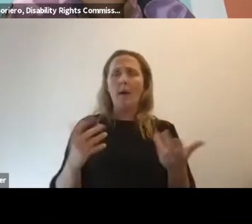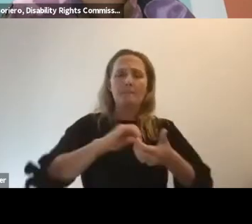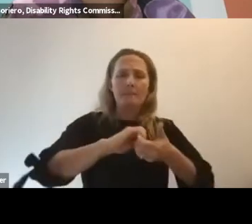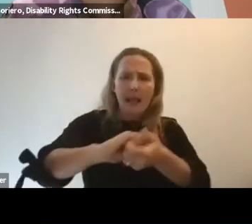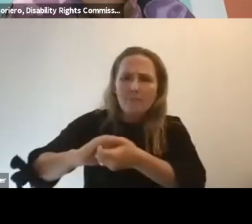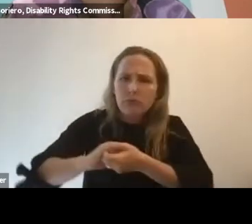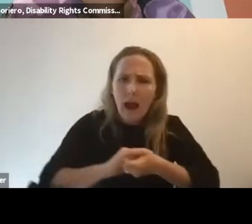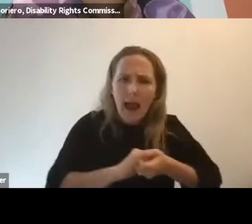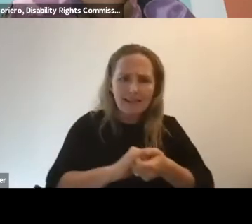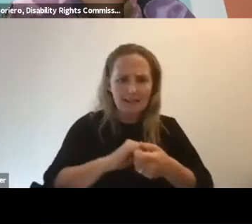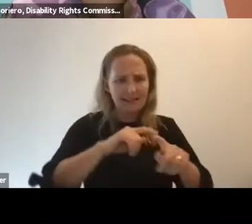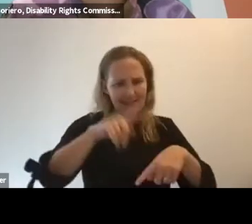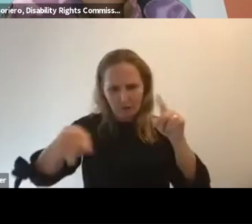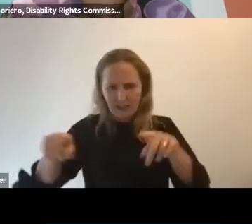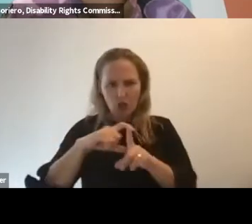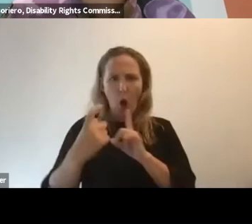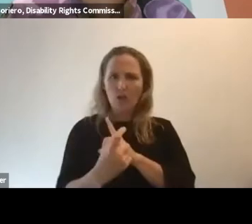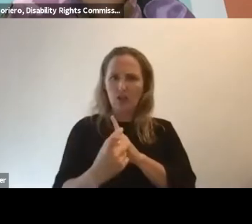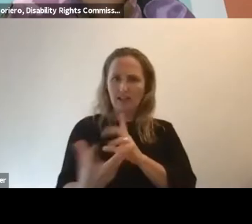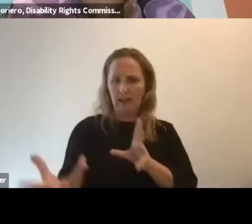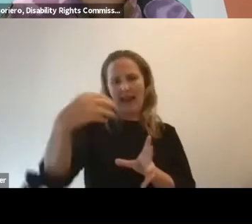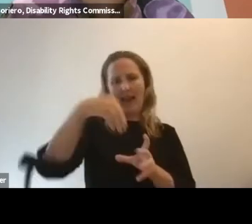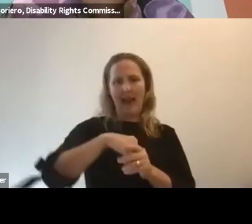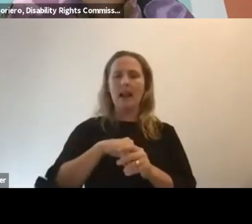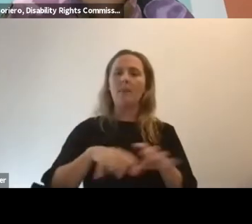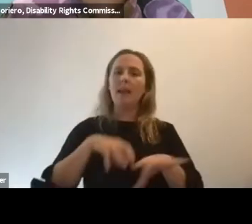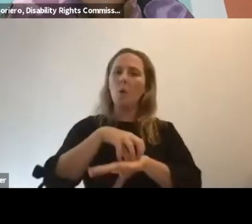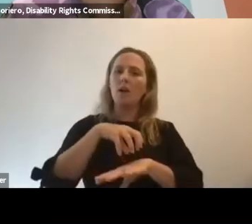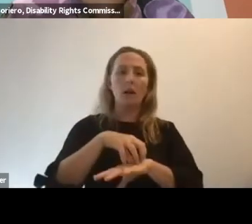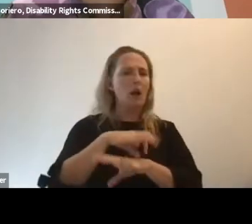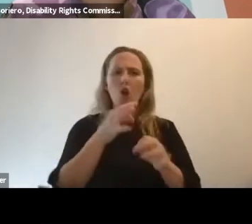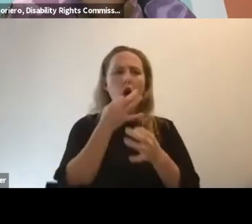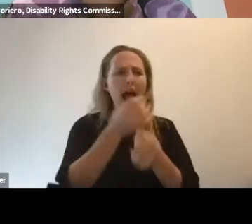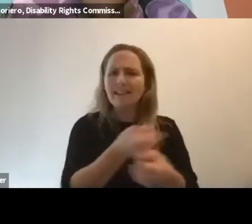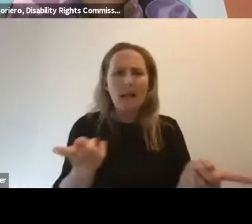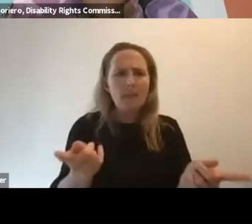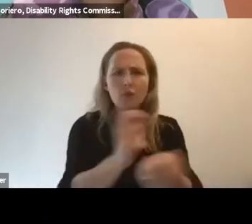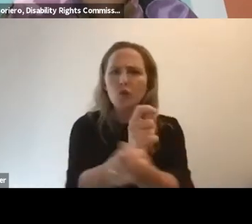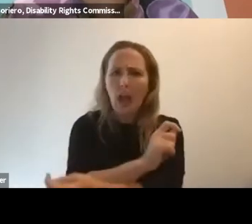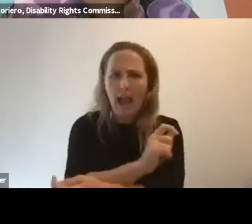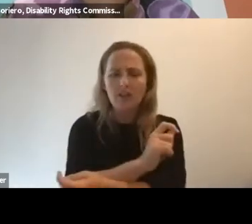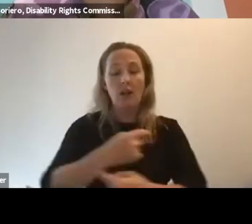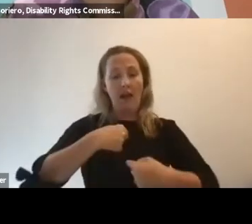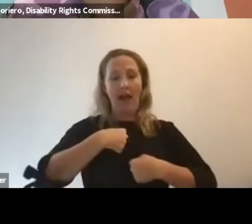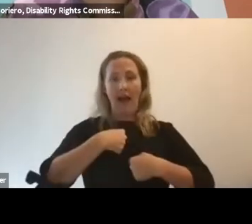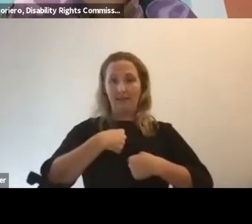organisation, and certainly it's not asking them to change, it's for us to change, to embrace and